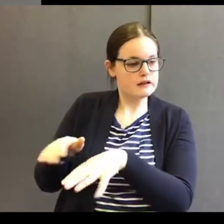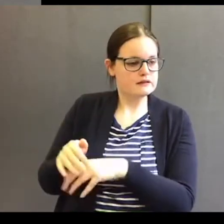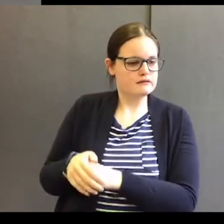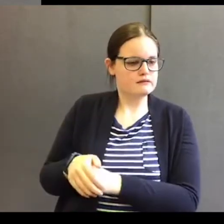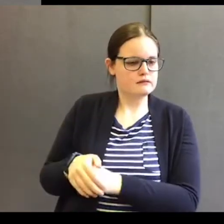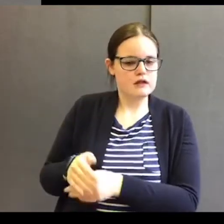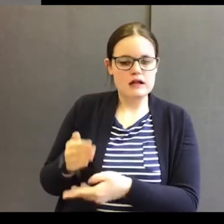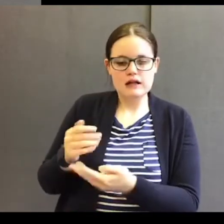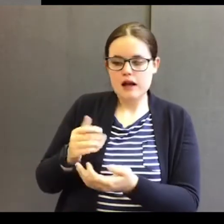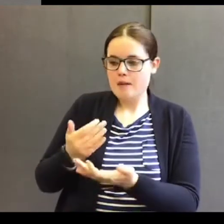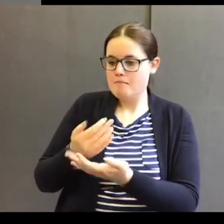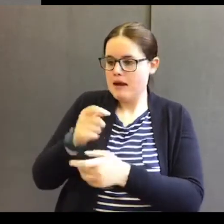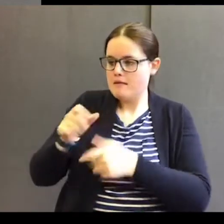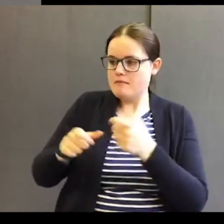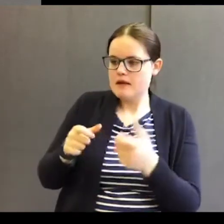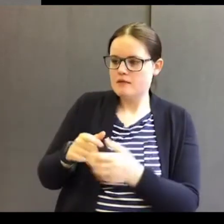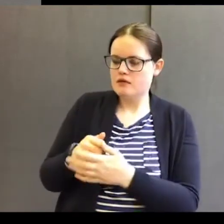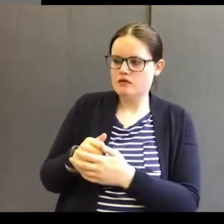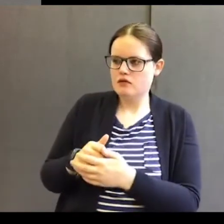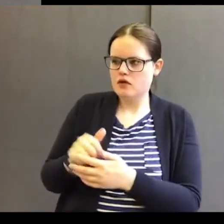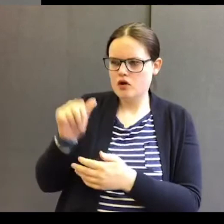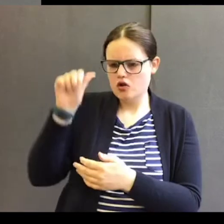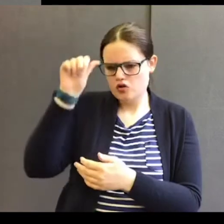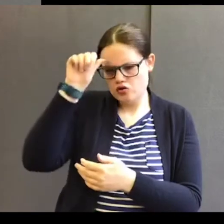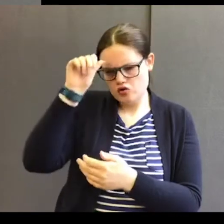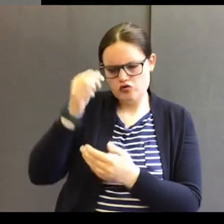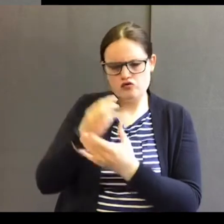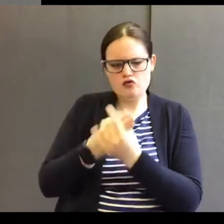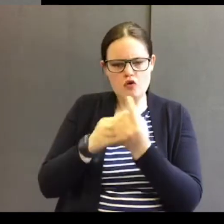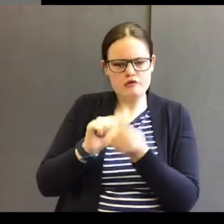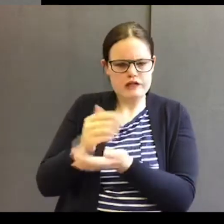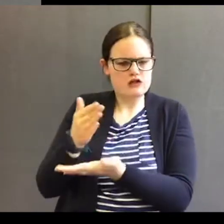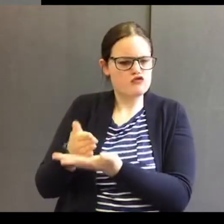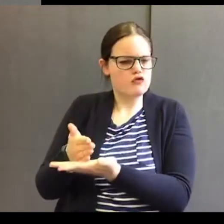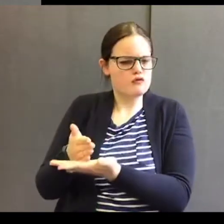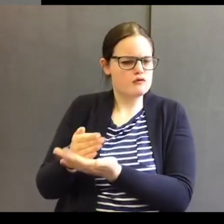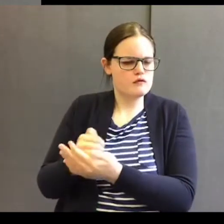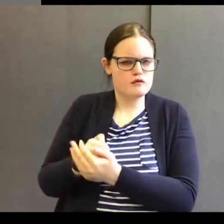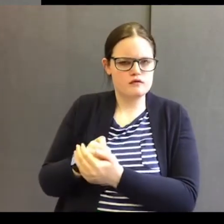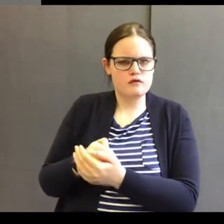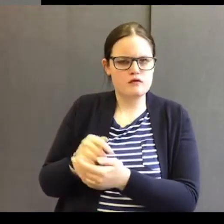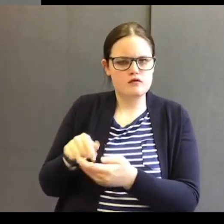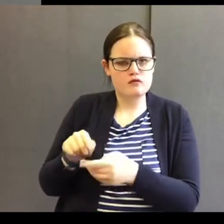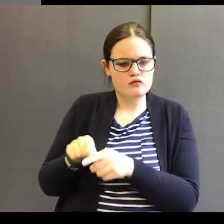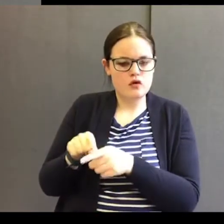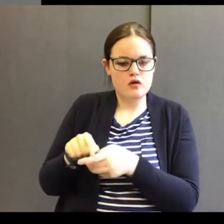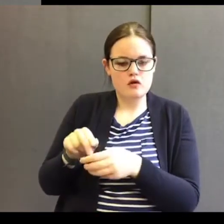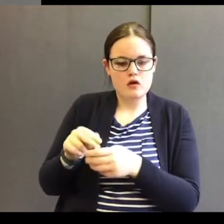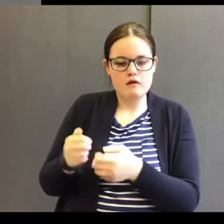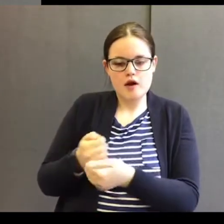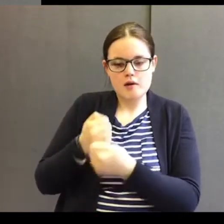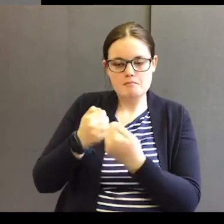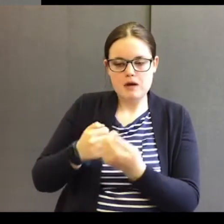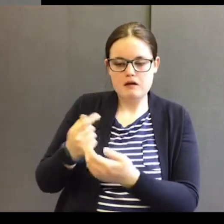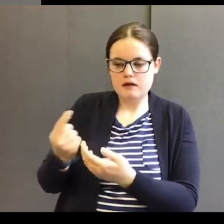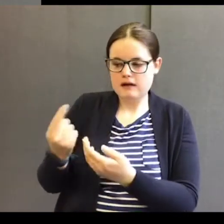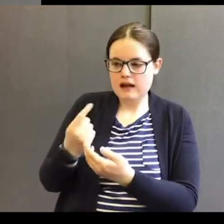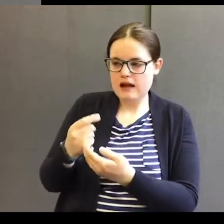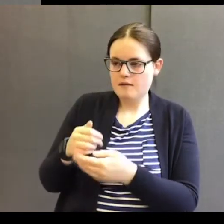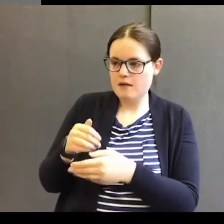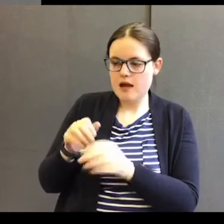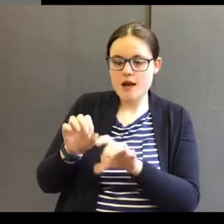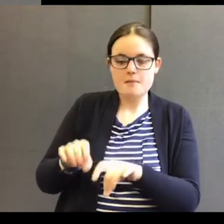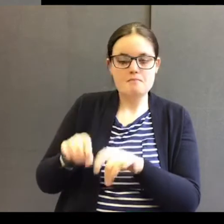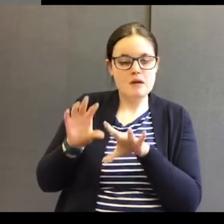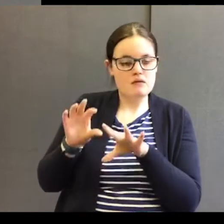now thousands were convinced of the truth of God and of the power that came not